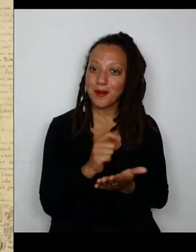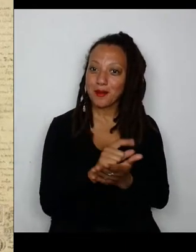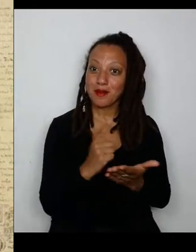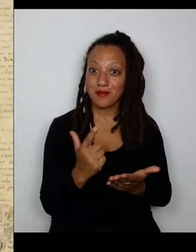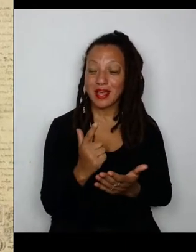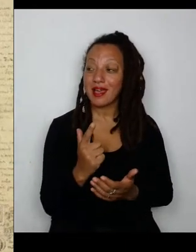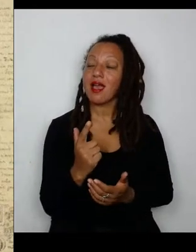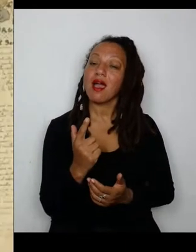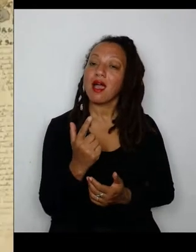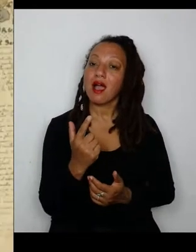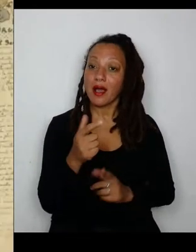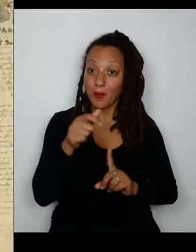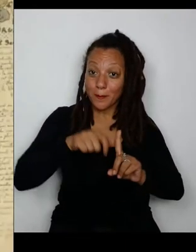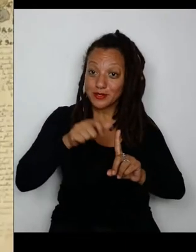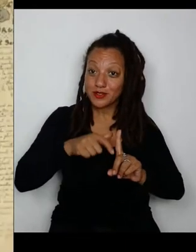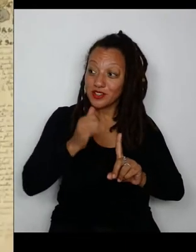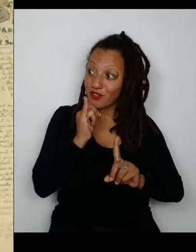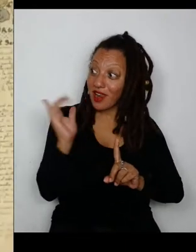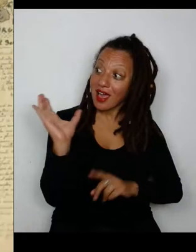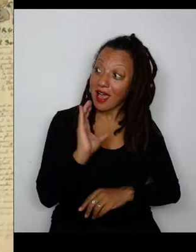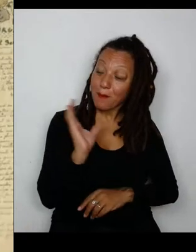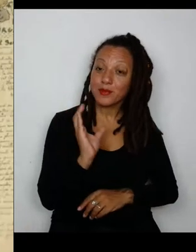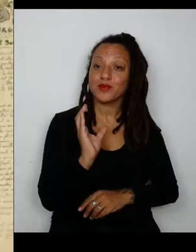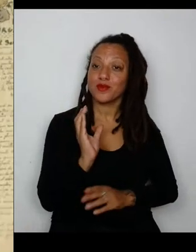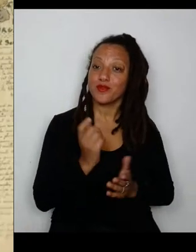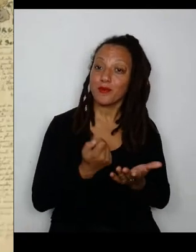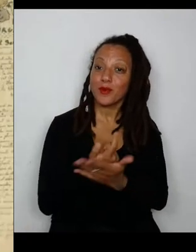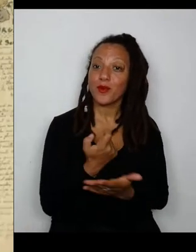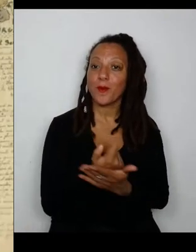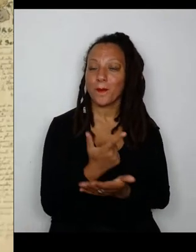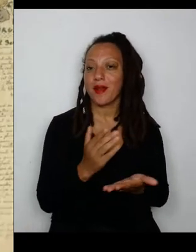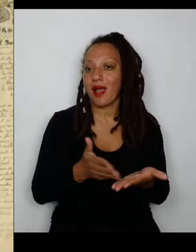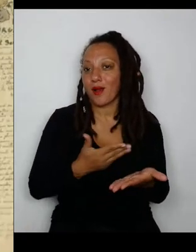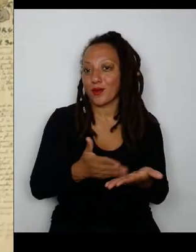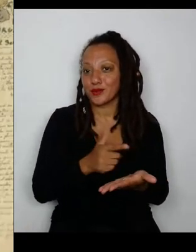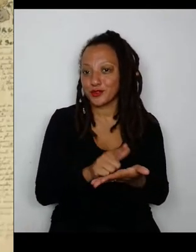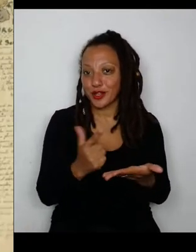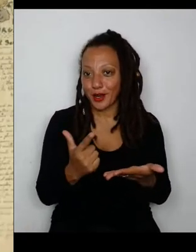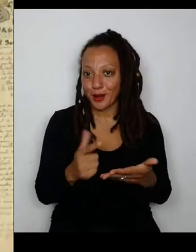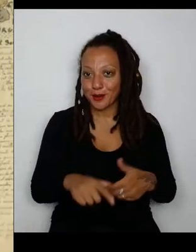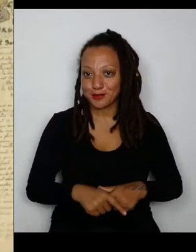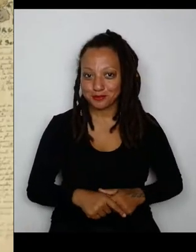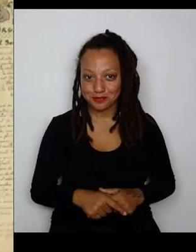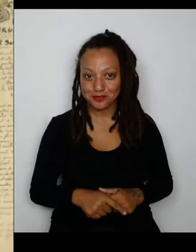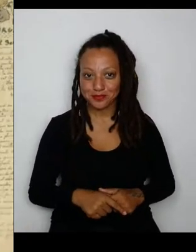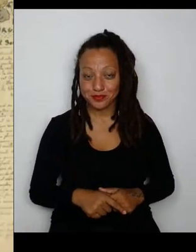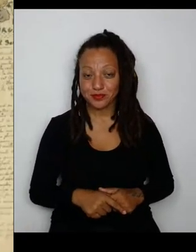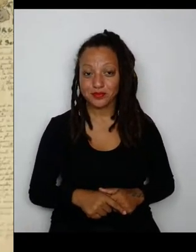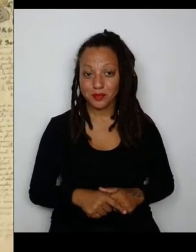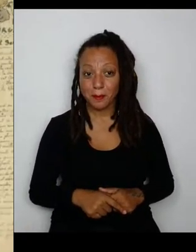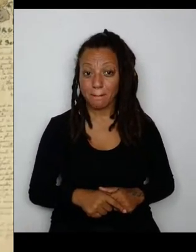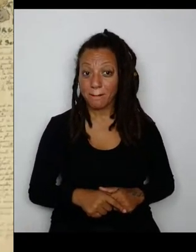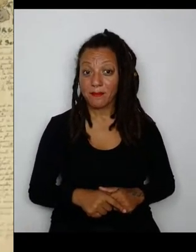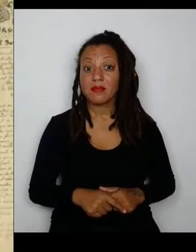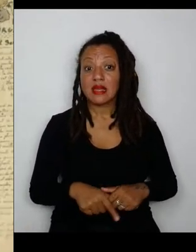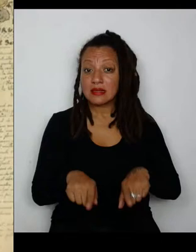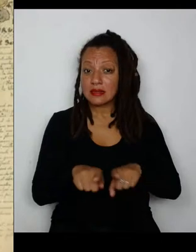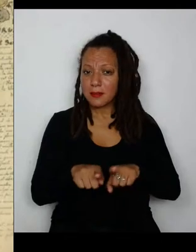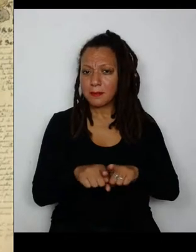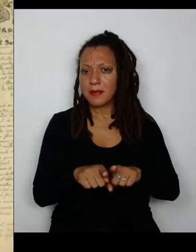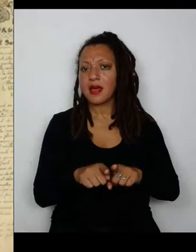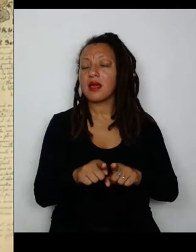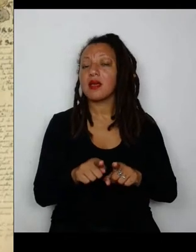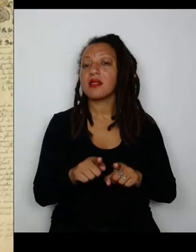in another copy of the same issue of los serrey gauguin replaced the sketch of the puppet theater with one of his